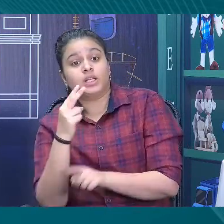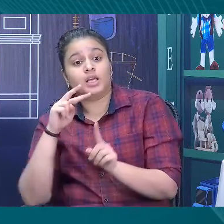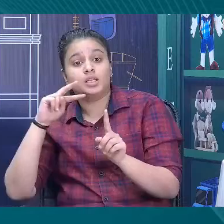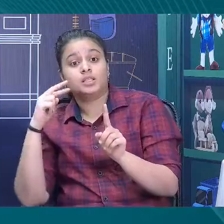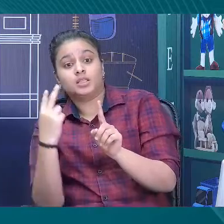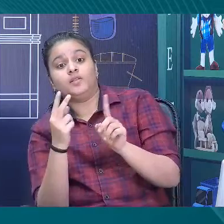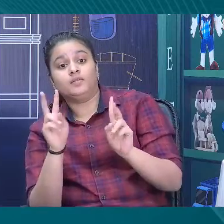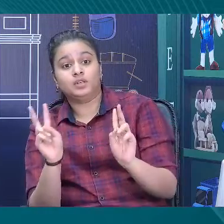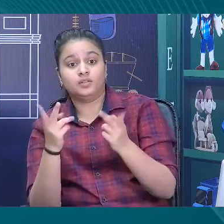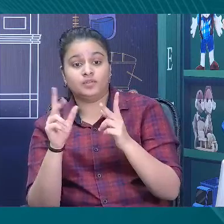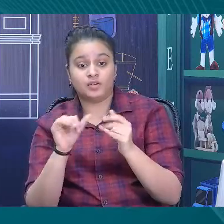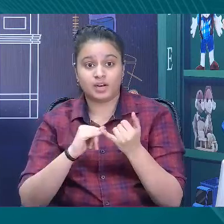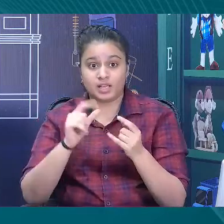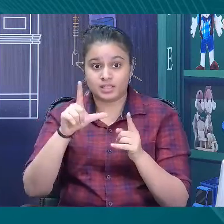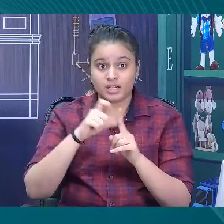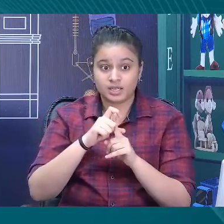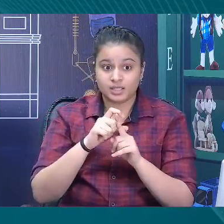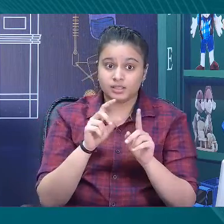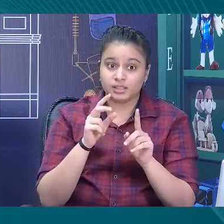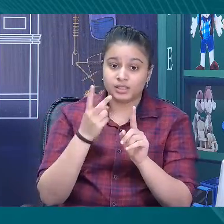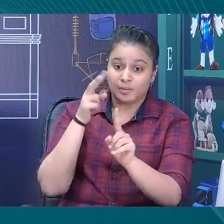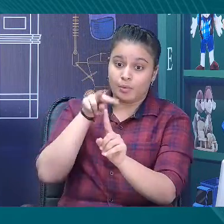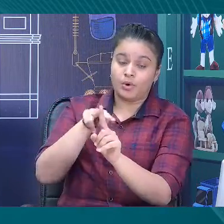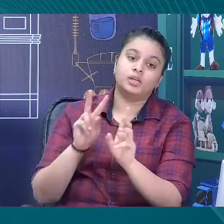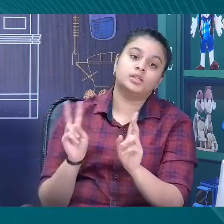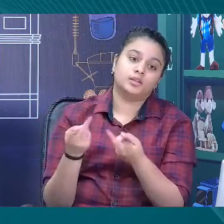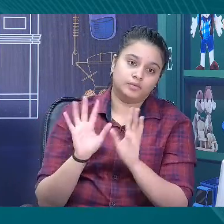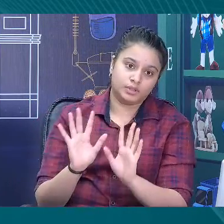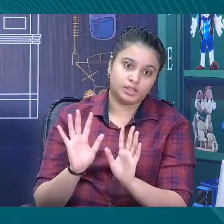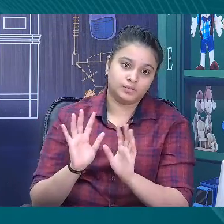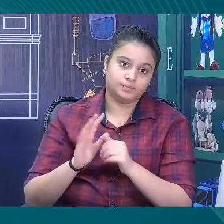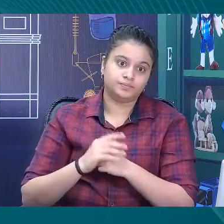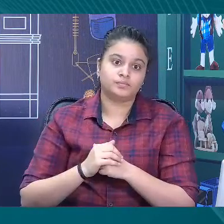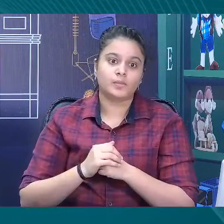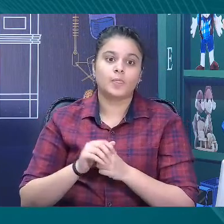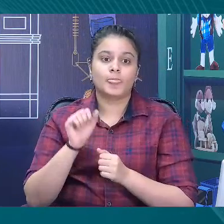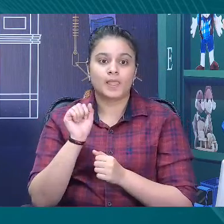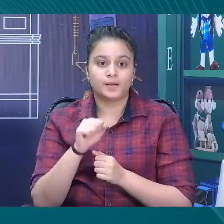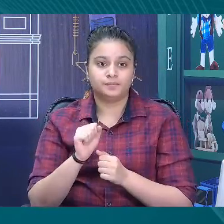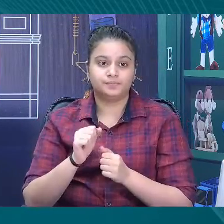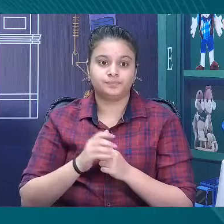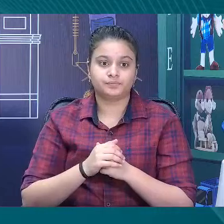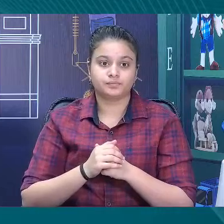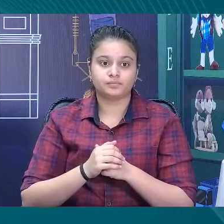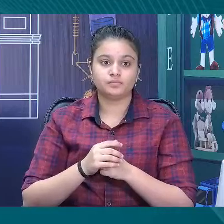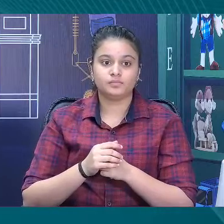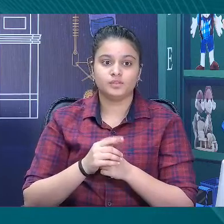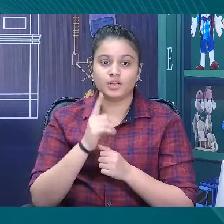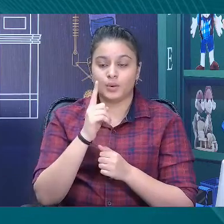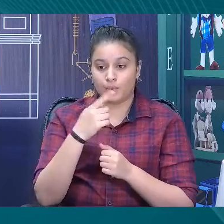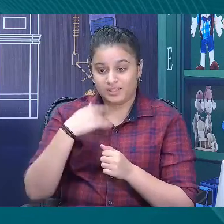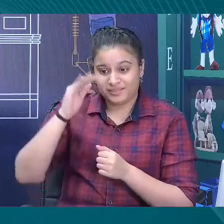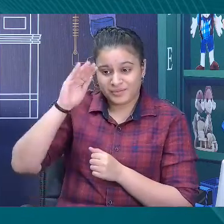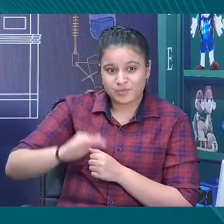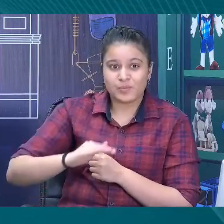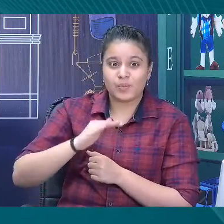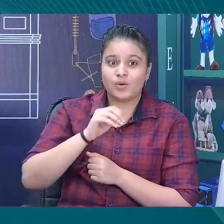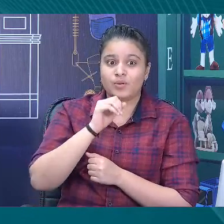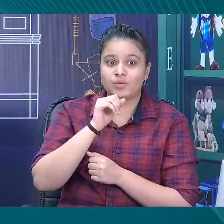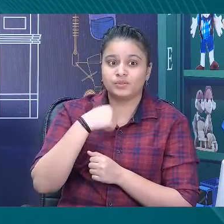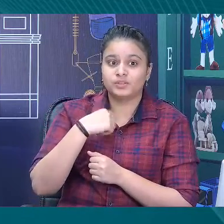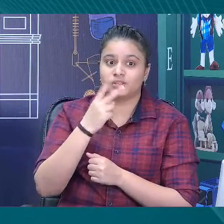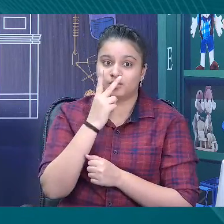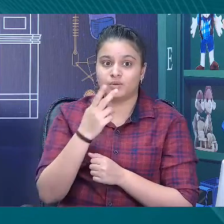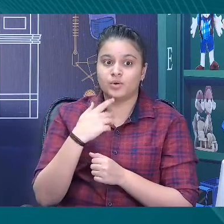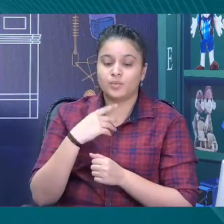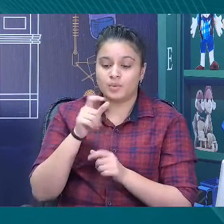with SLD do think. Absolutely. And do represent their data, you know. Yes, ma'am. I remember one little child once was looking at the moon, you